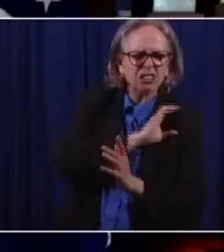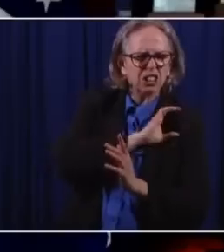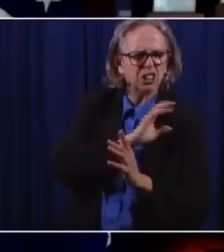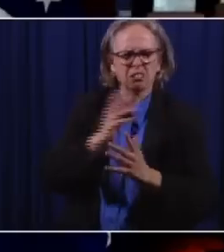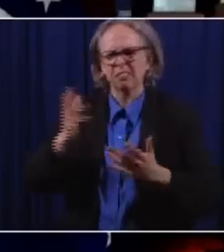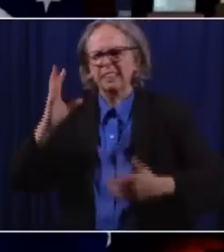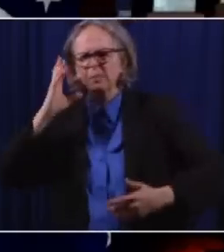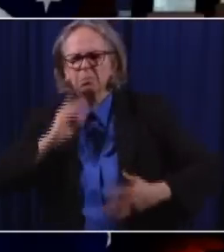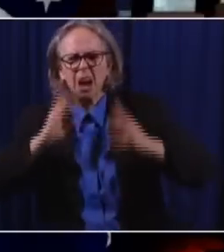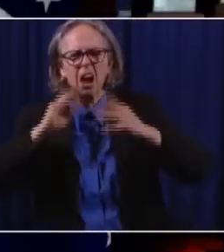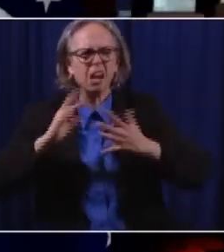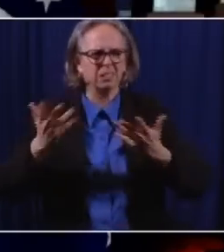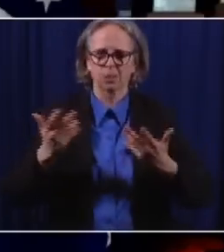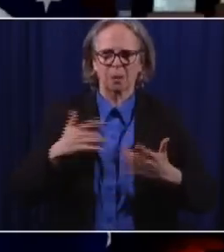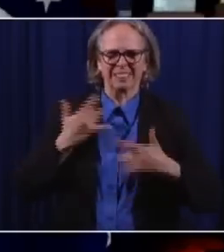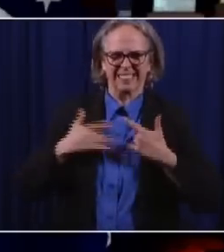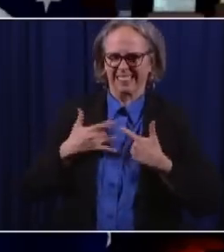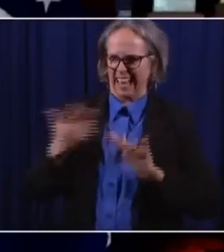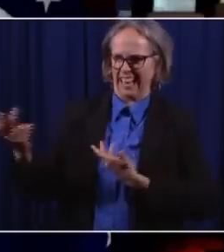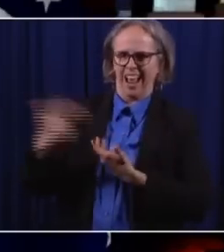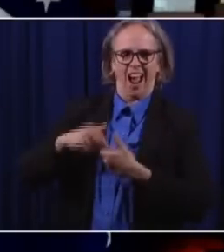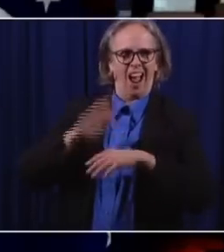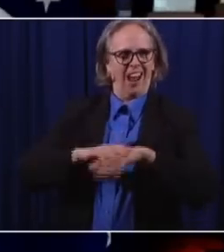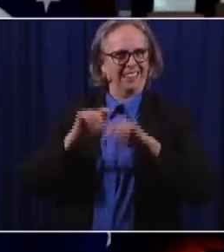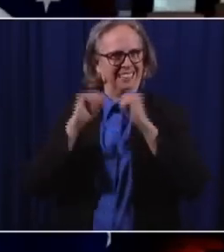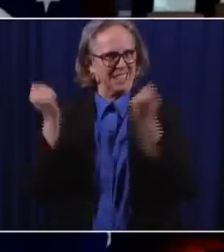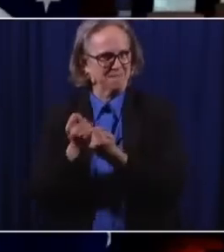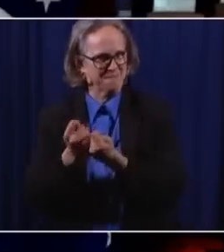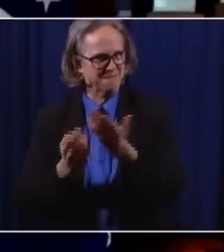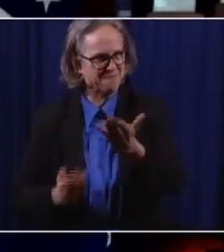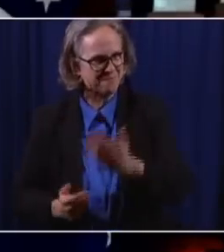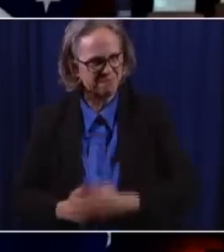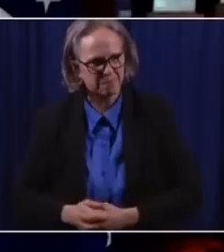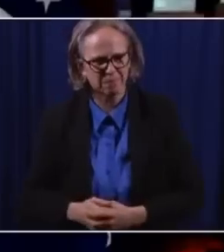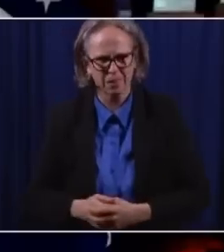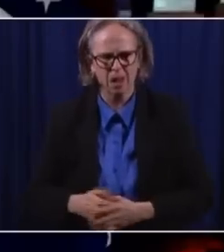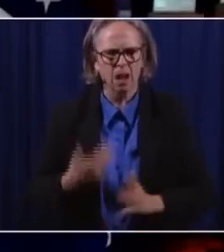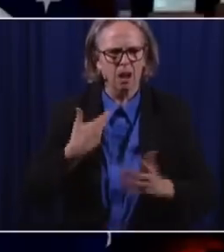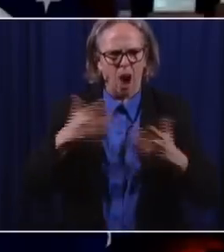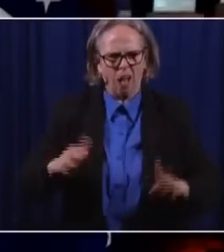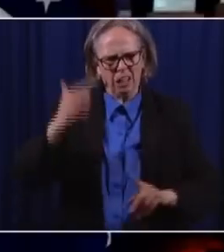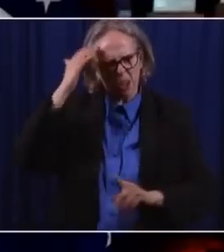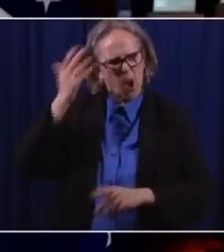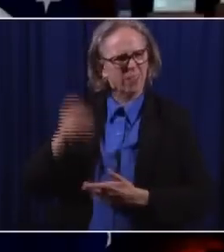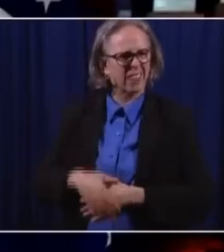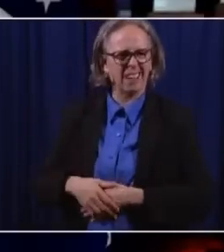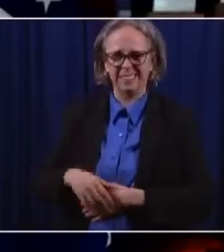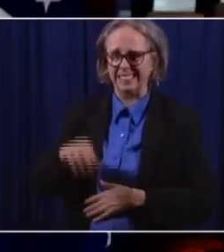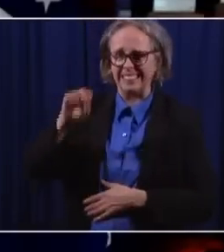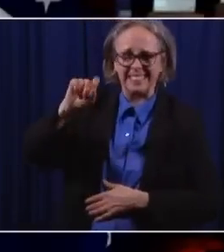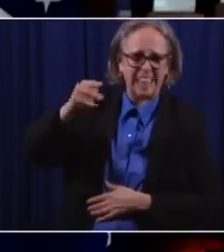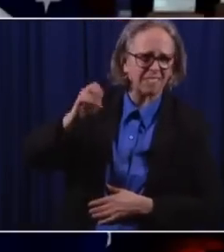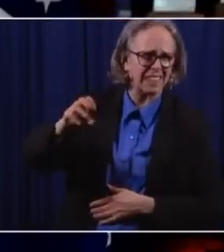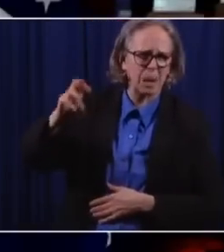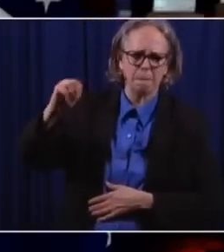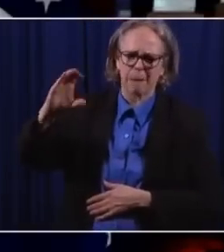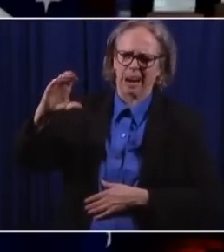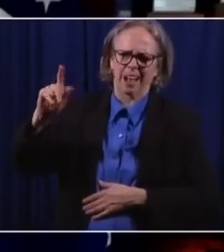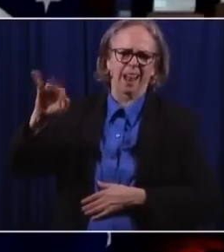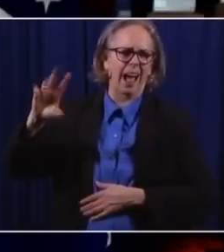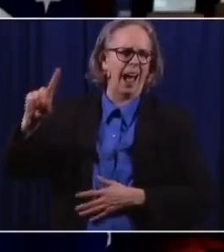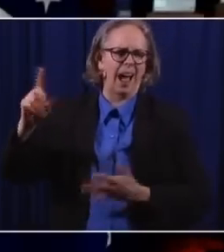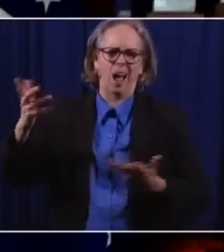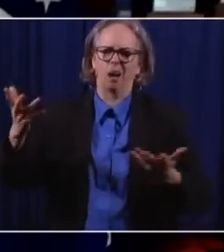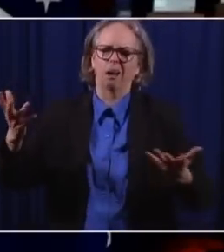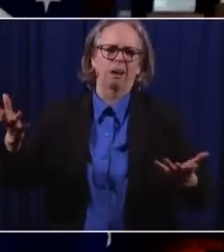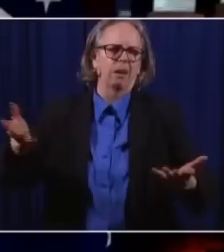him. Everybody in state government knows what a great administrator Stephanie McLeod has been at the BWC